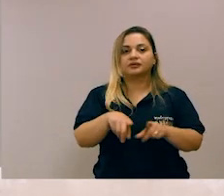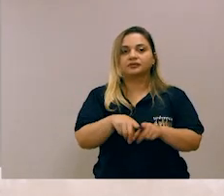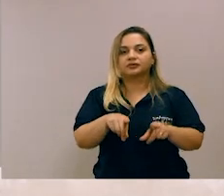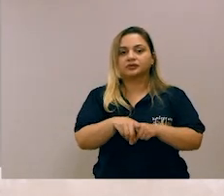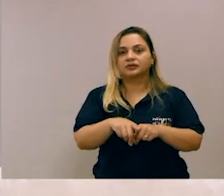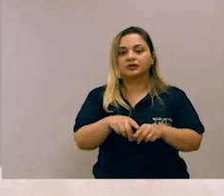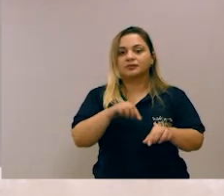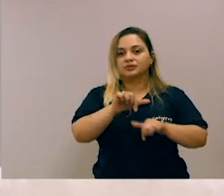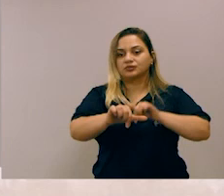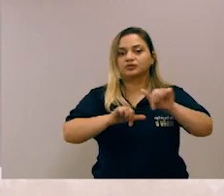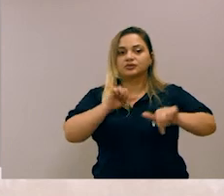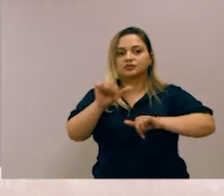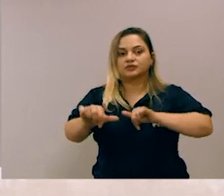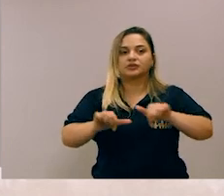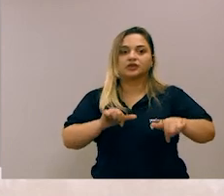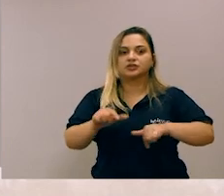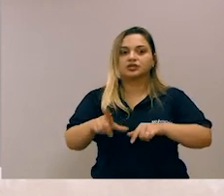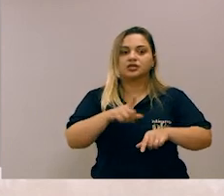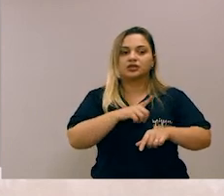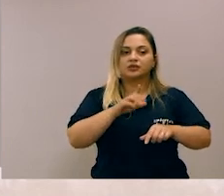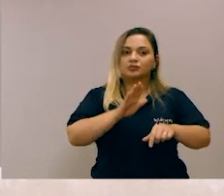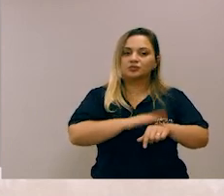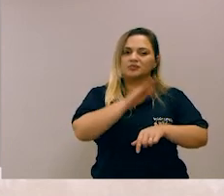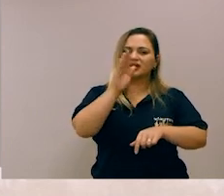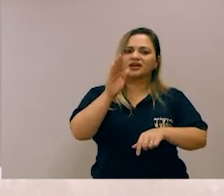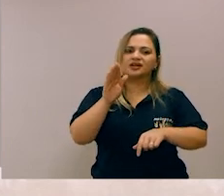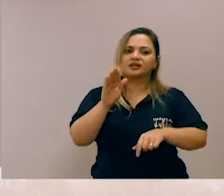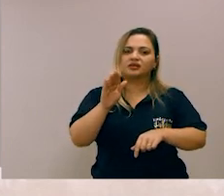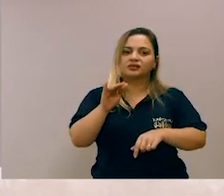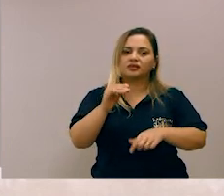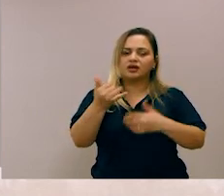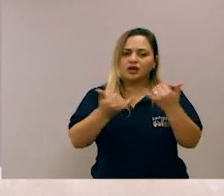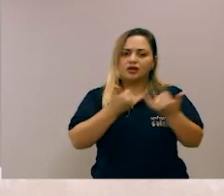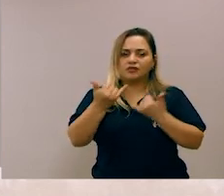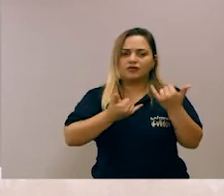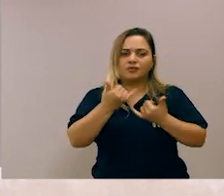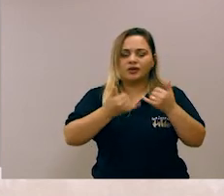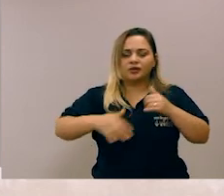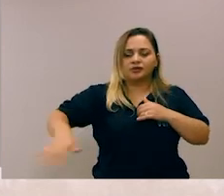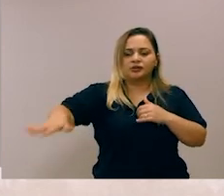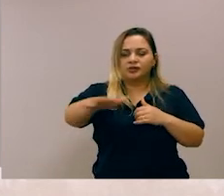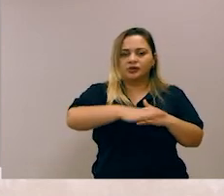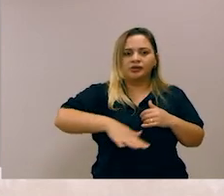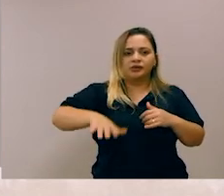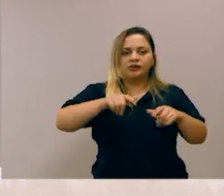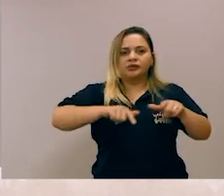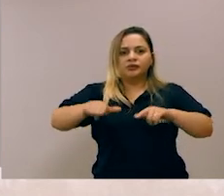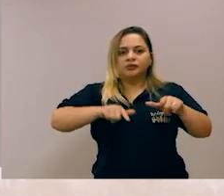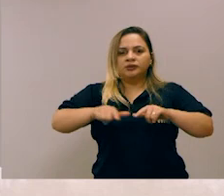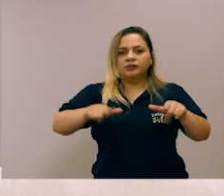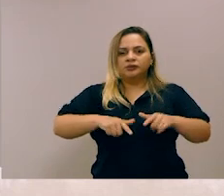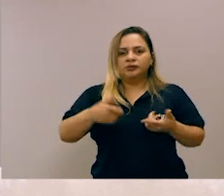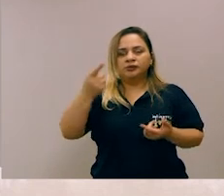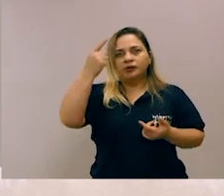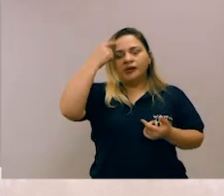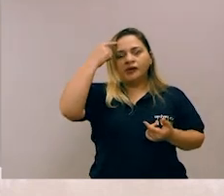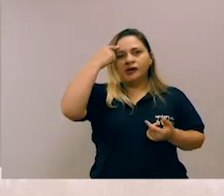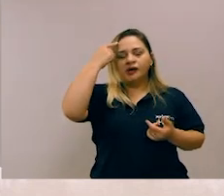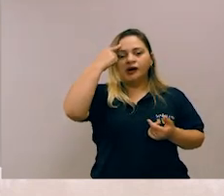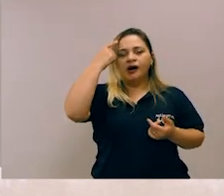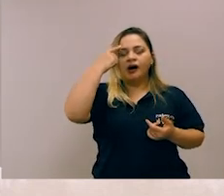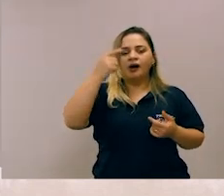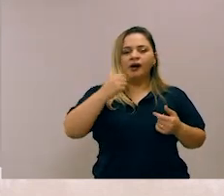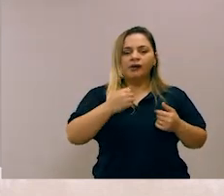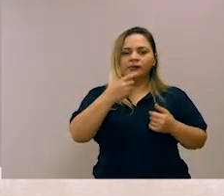machinery and the rotating regime. We have more information on the terrain we're working